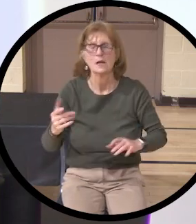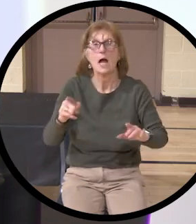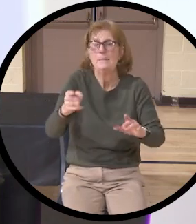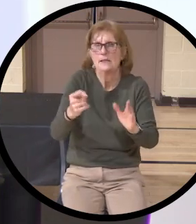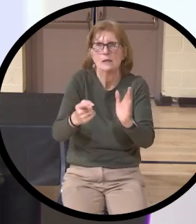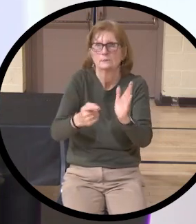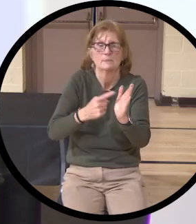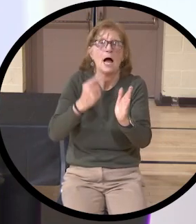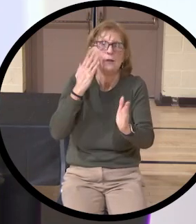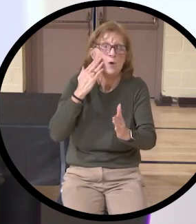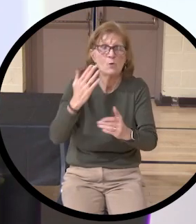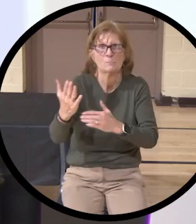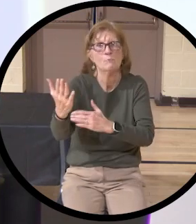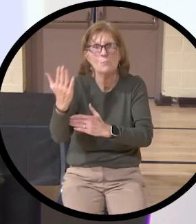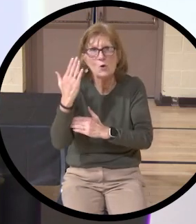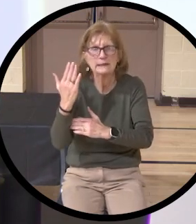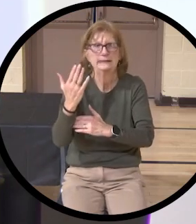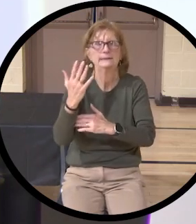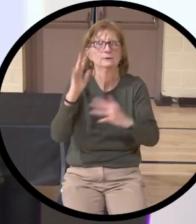chaos and maybe it'll become